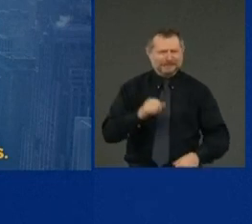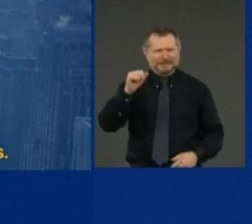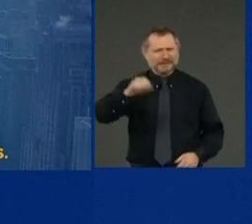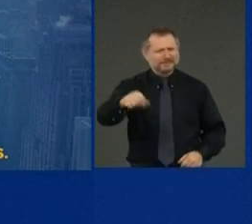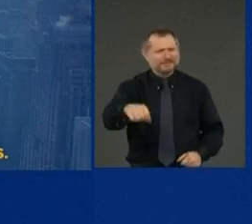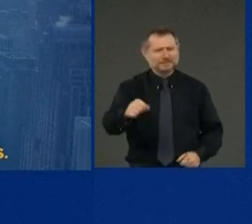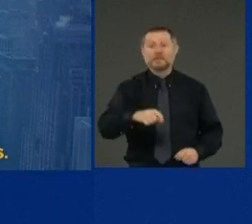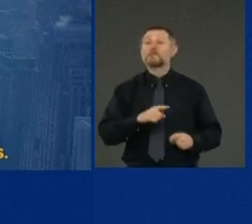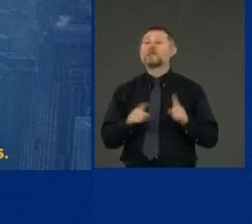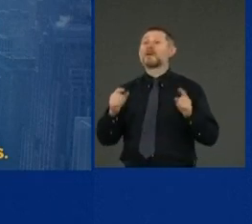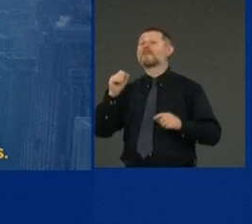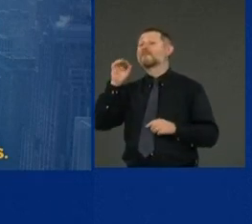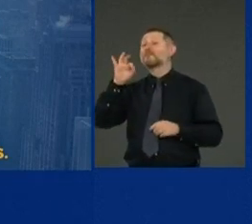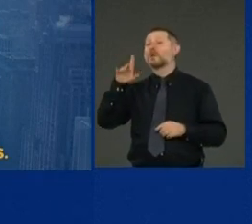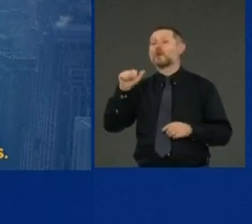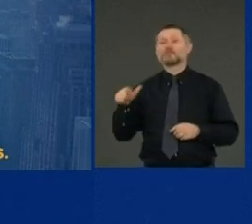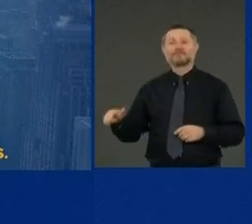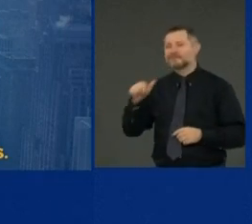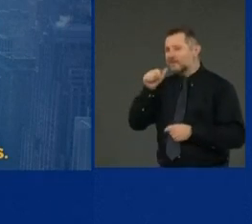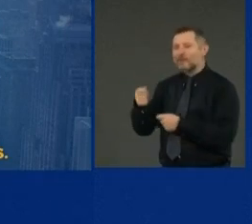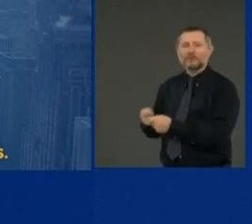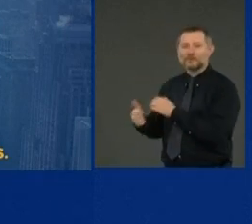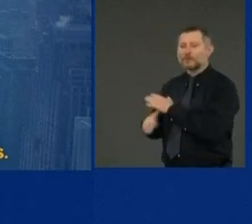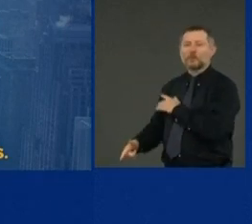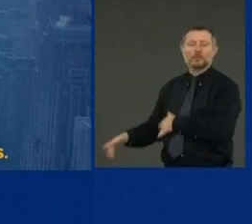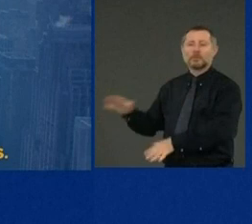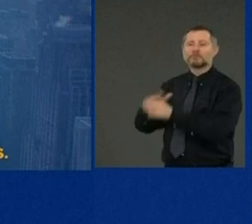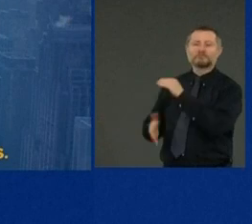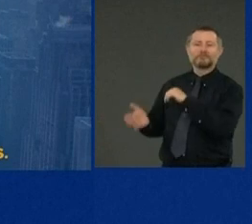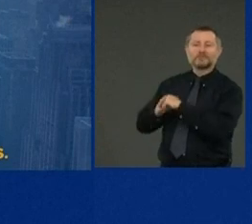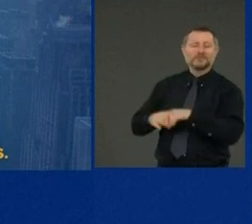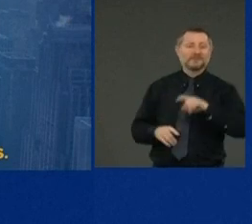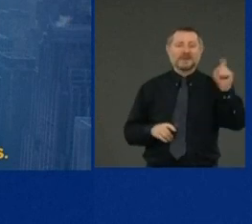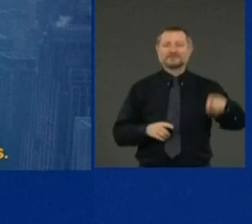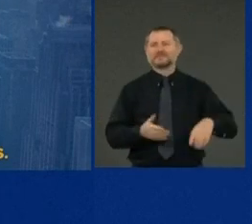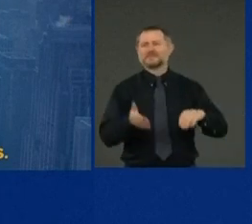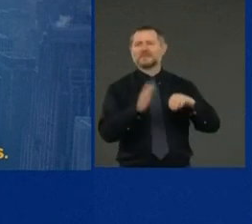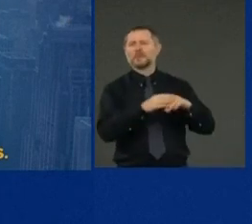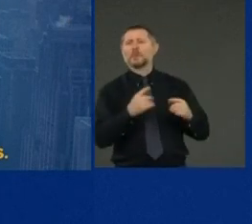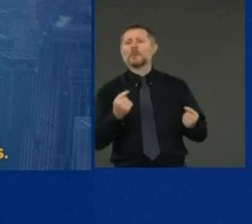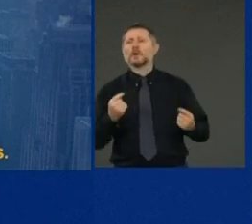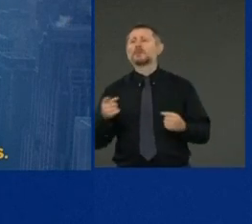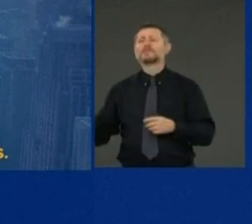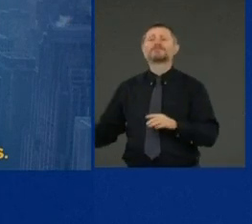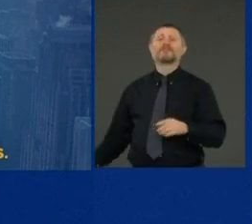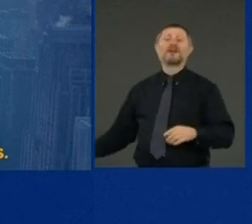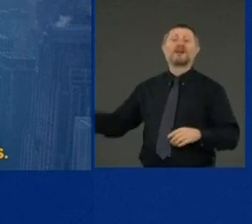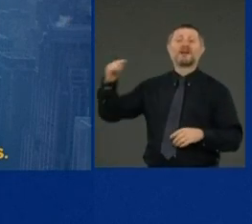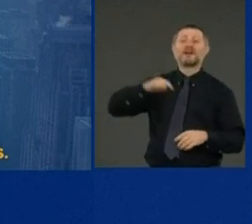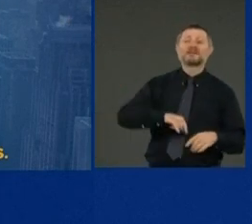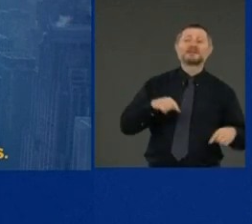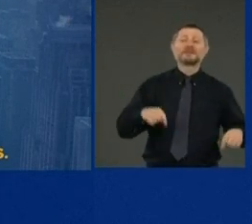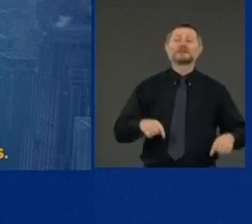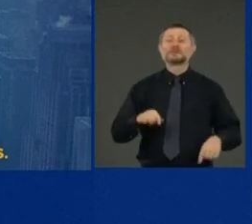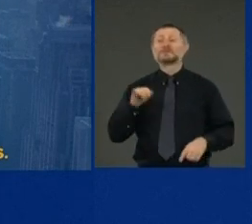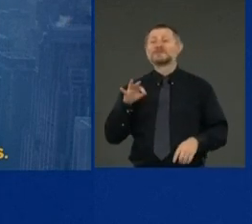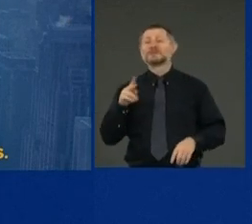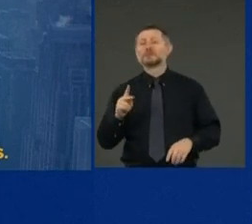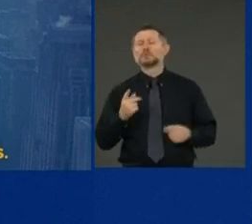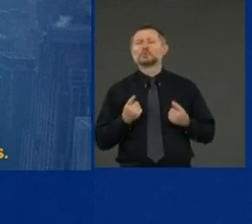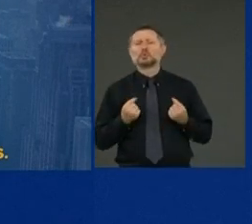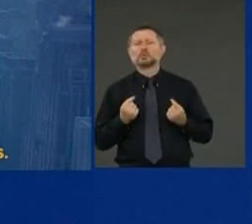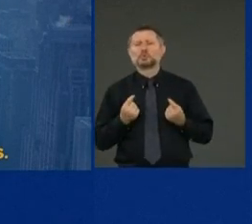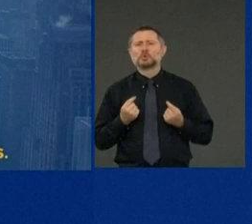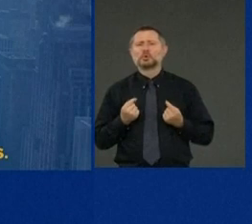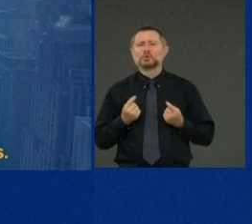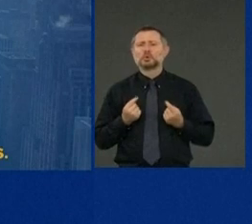doesn't, and these other states don't. And what happens if they get on a plane and they come to JFK? So we get the infection rate